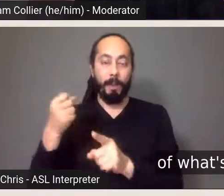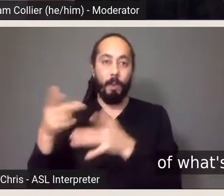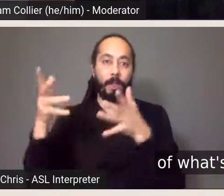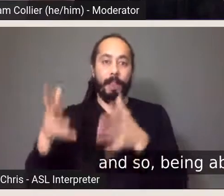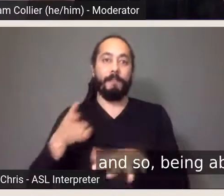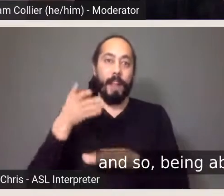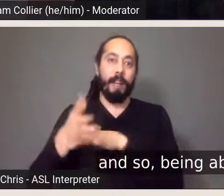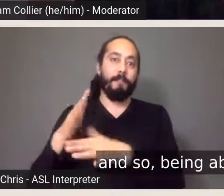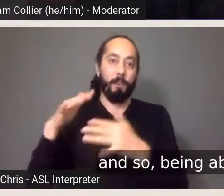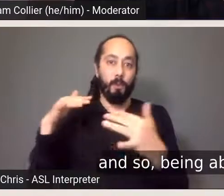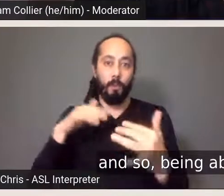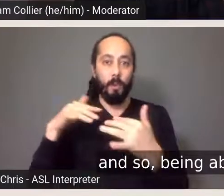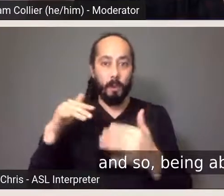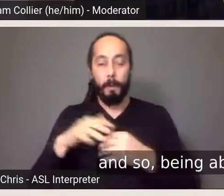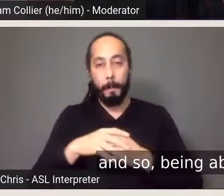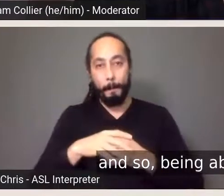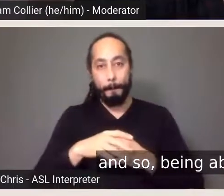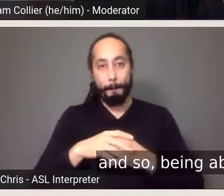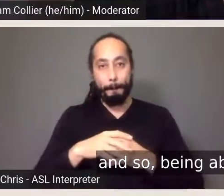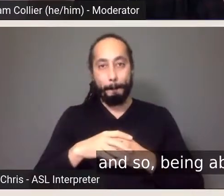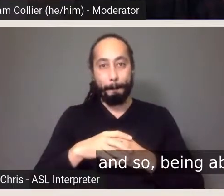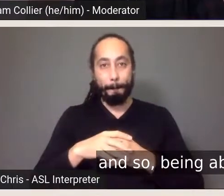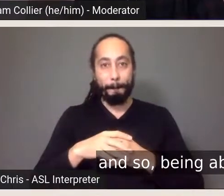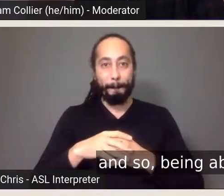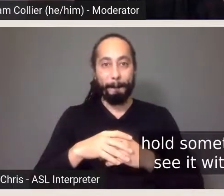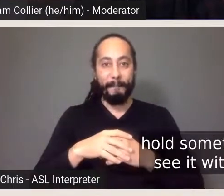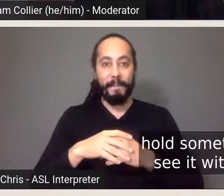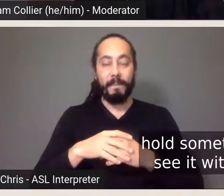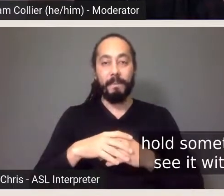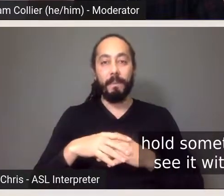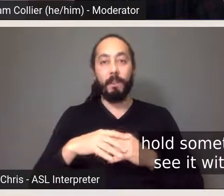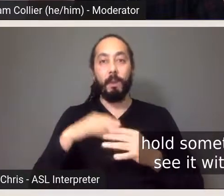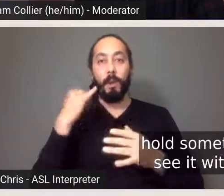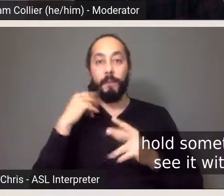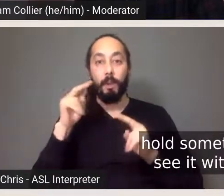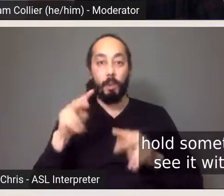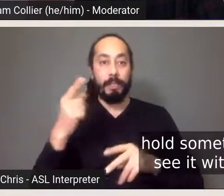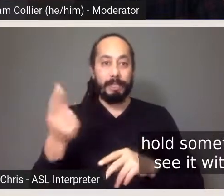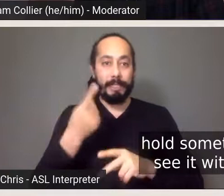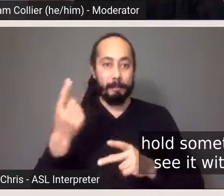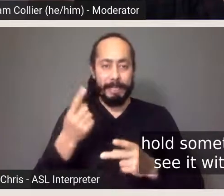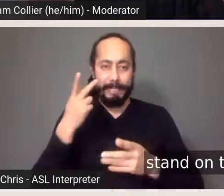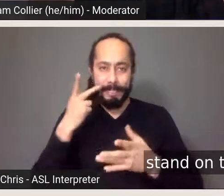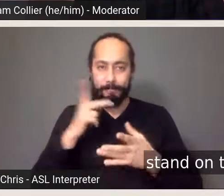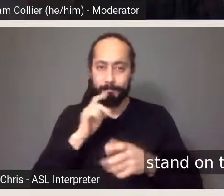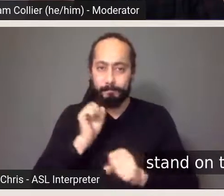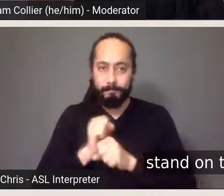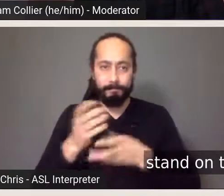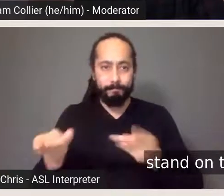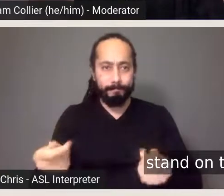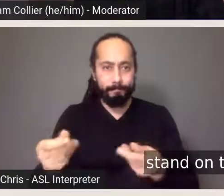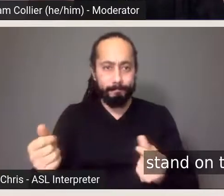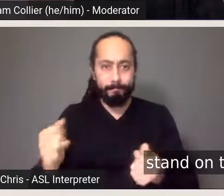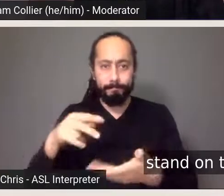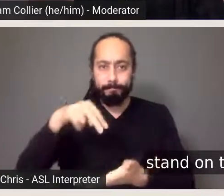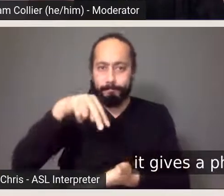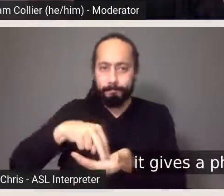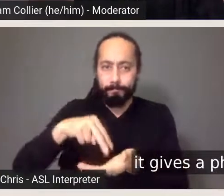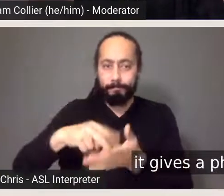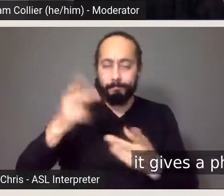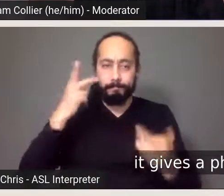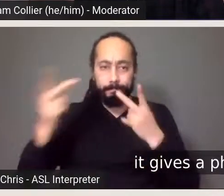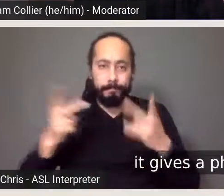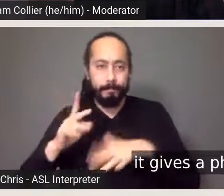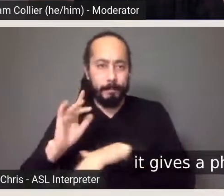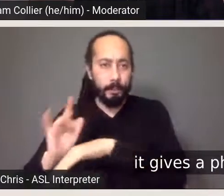war. And so being able to look at something, hold something in your hand, see it with your own eyes, stand on the same ground, it gives